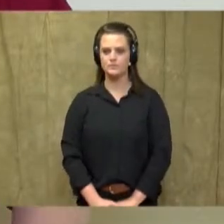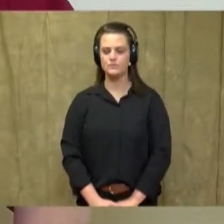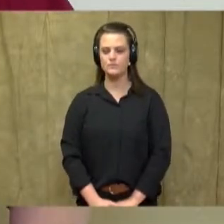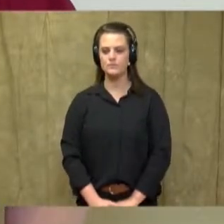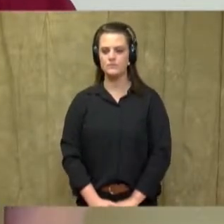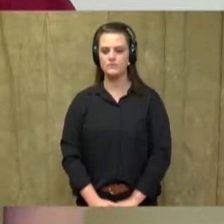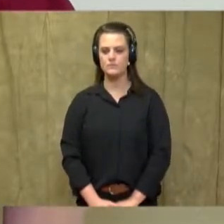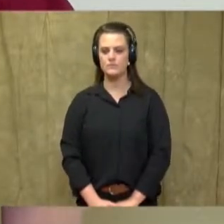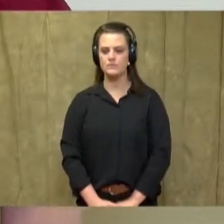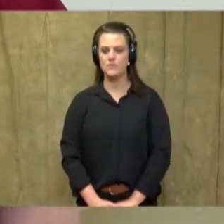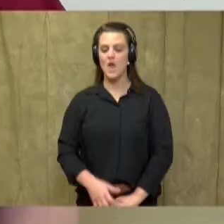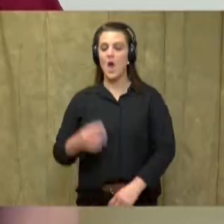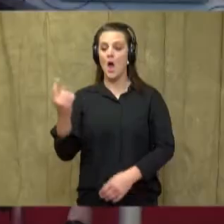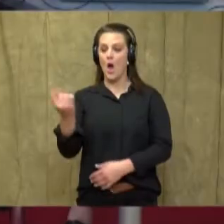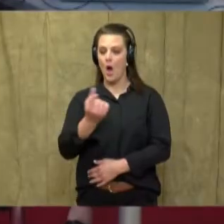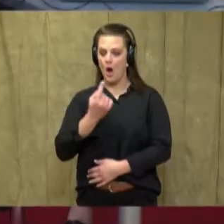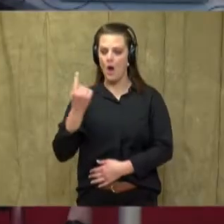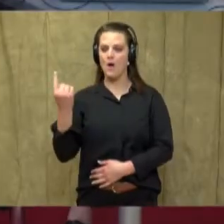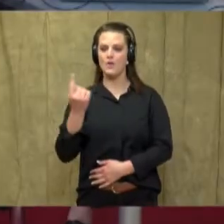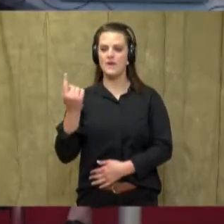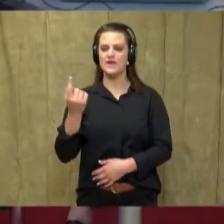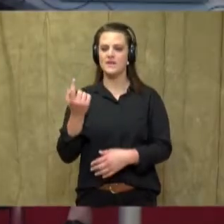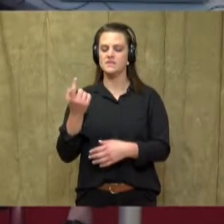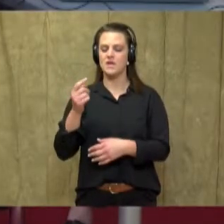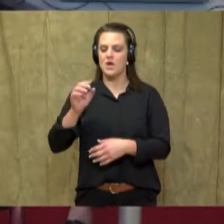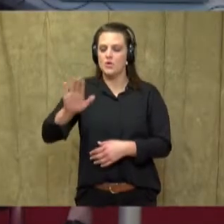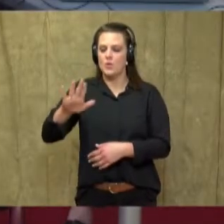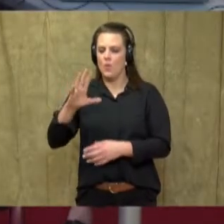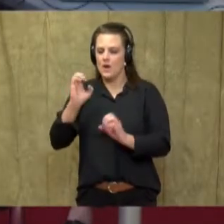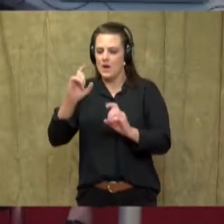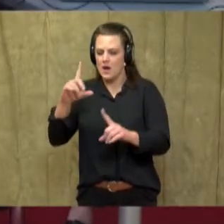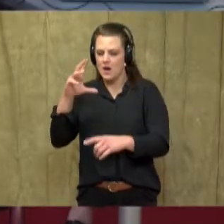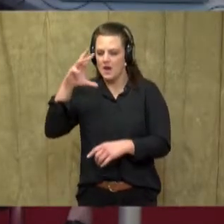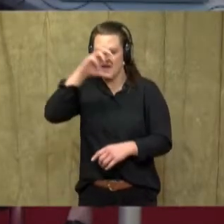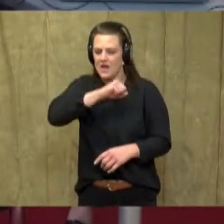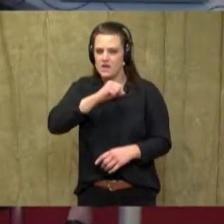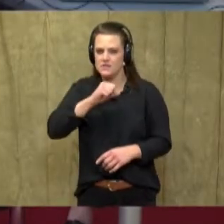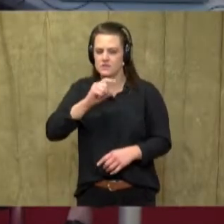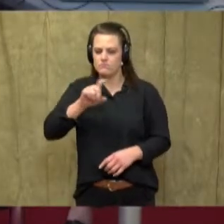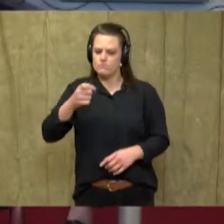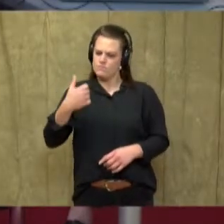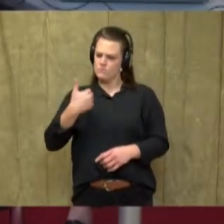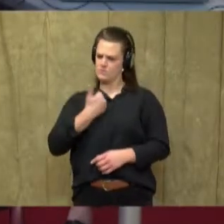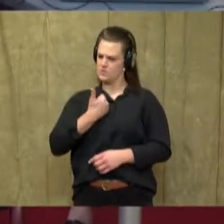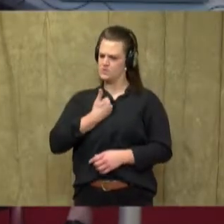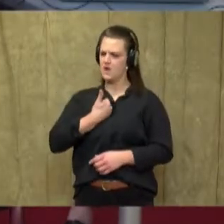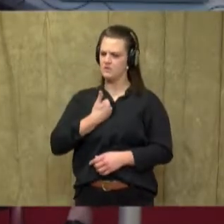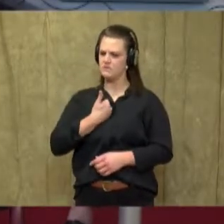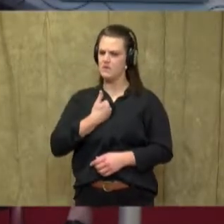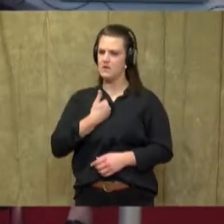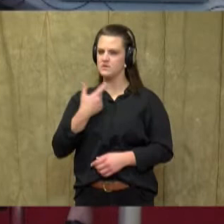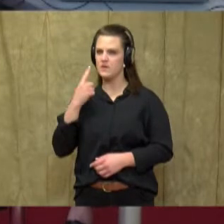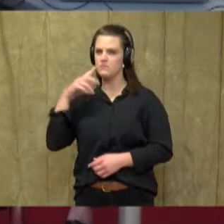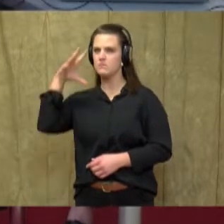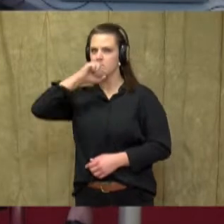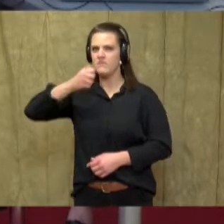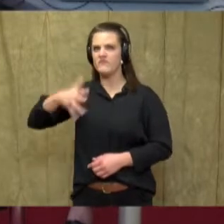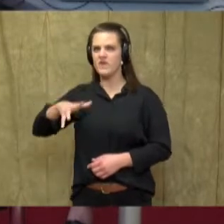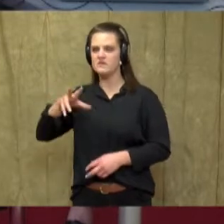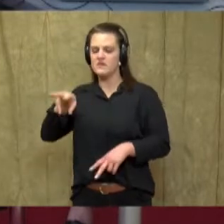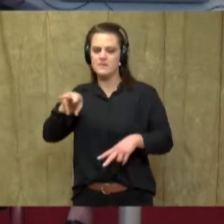Always put your inference to the test by asking yourself, can I go back in the text